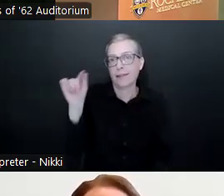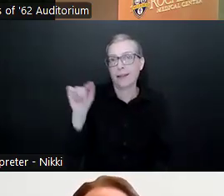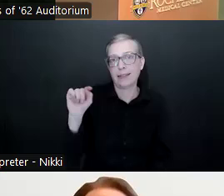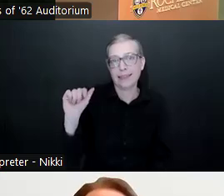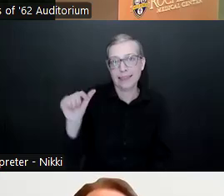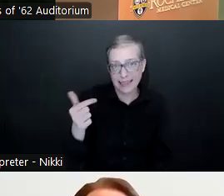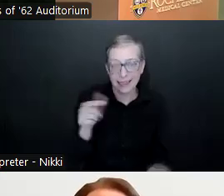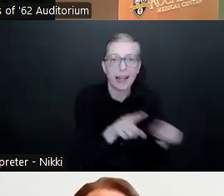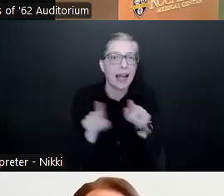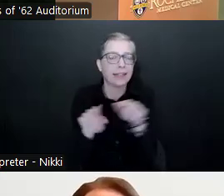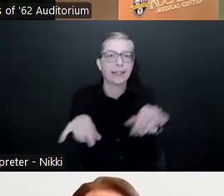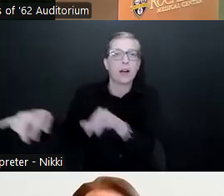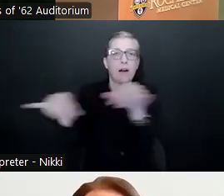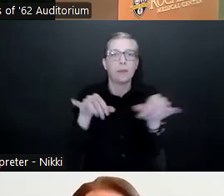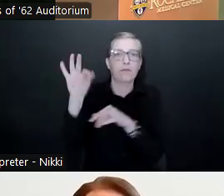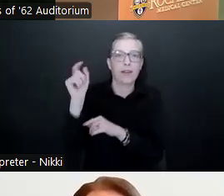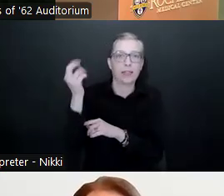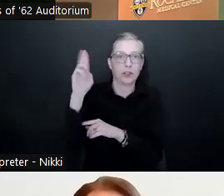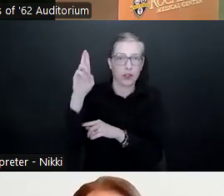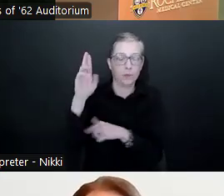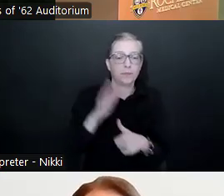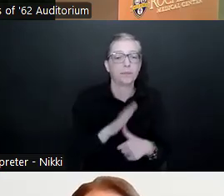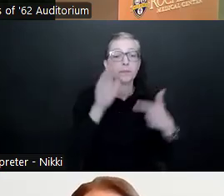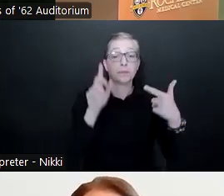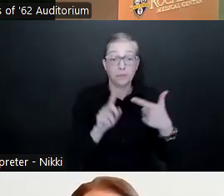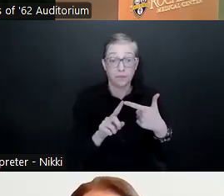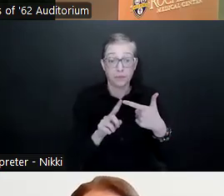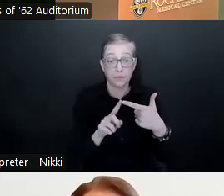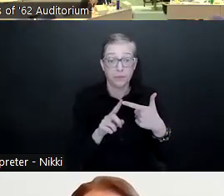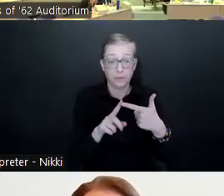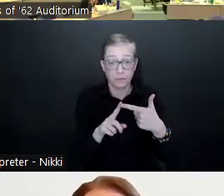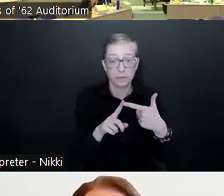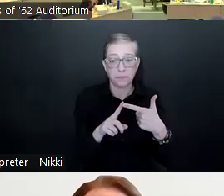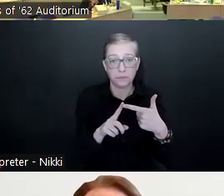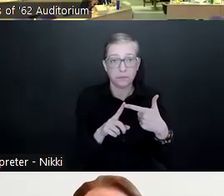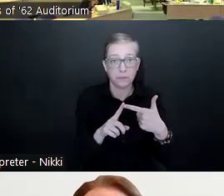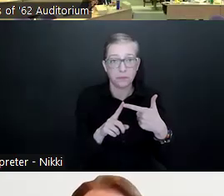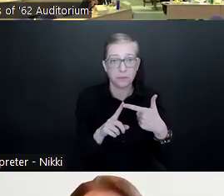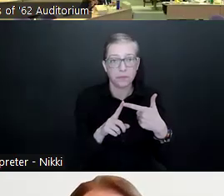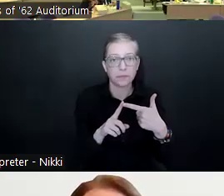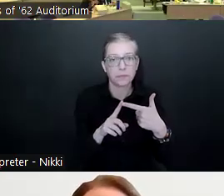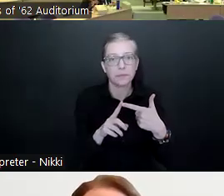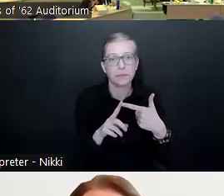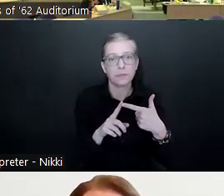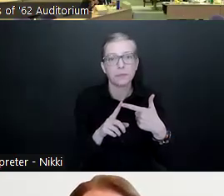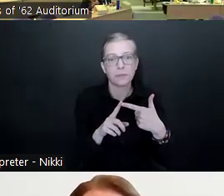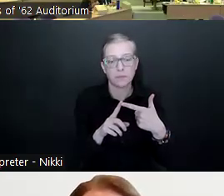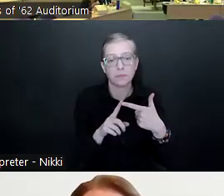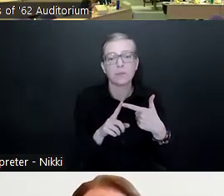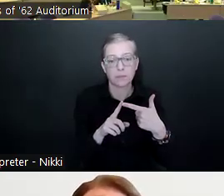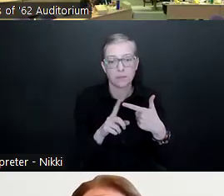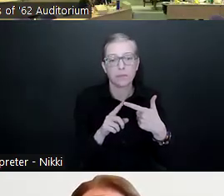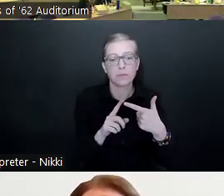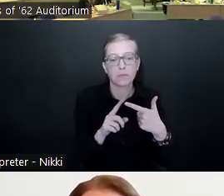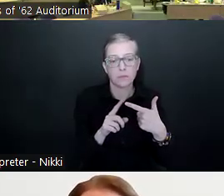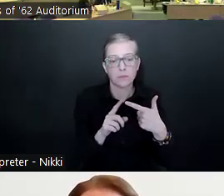bit. I'm going to also talk about the role of mentalizing in personality development and personality disorder. So